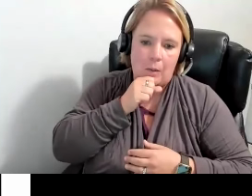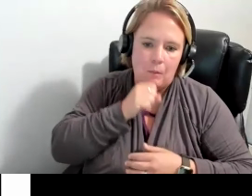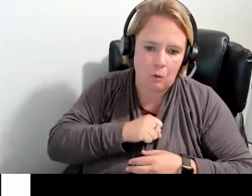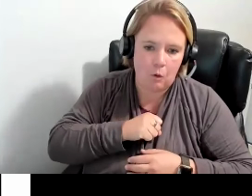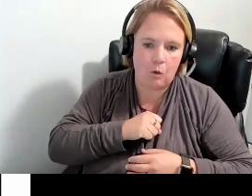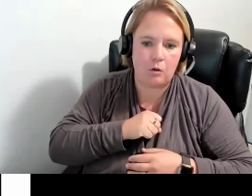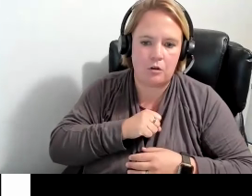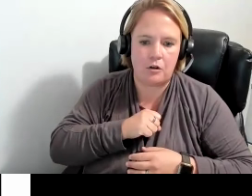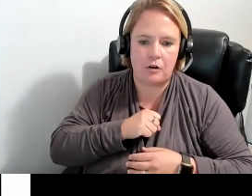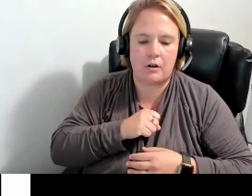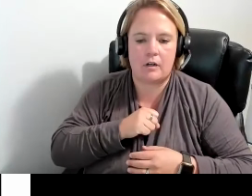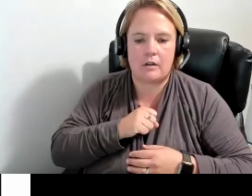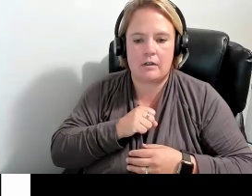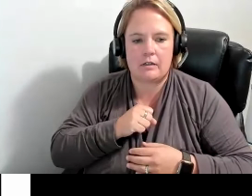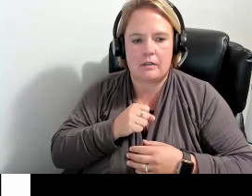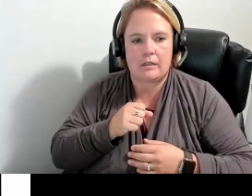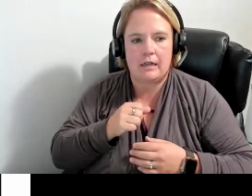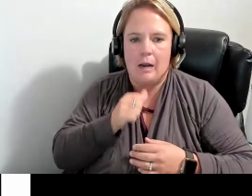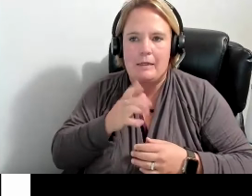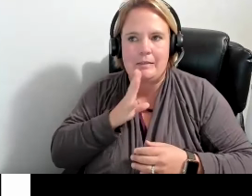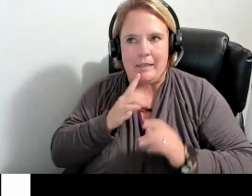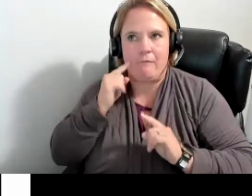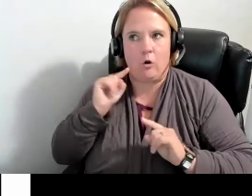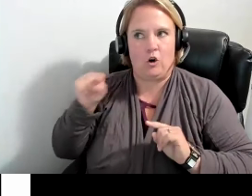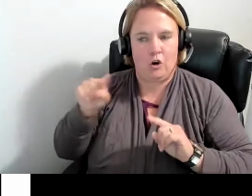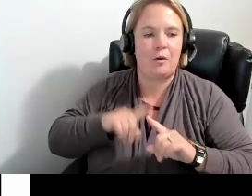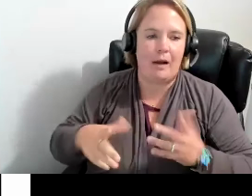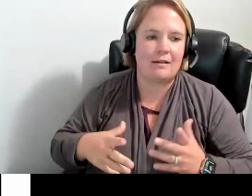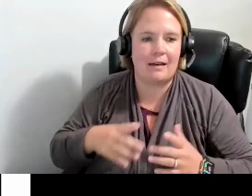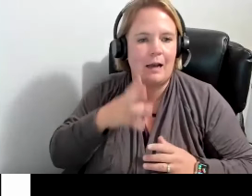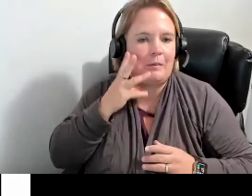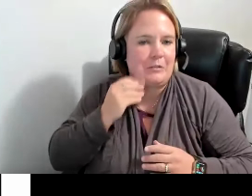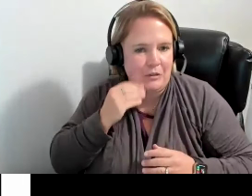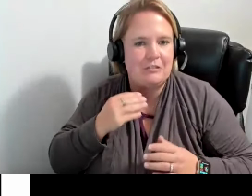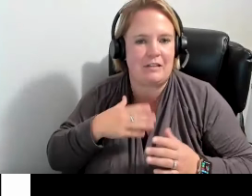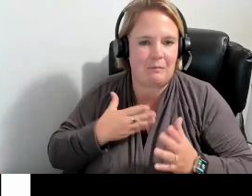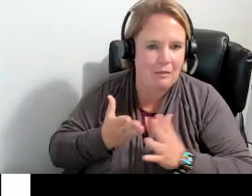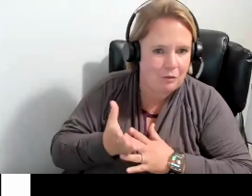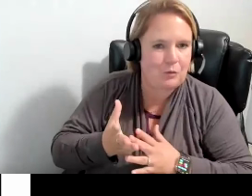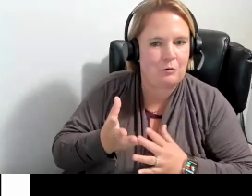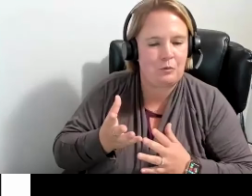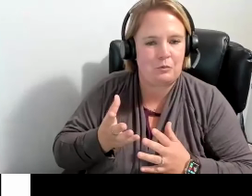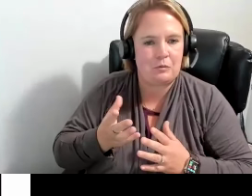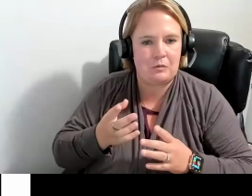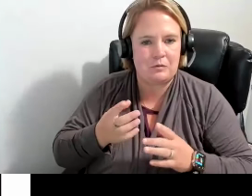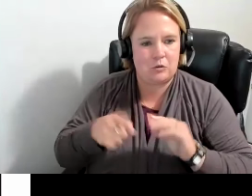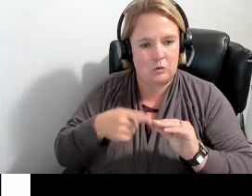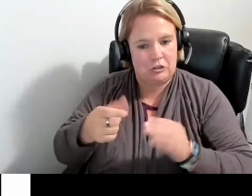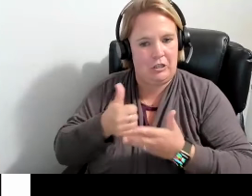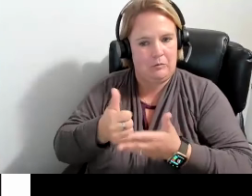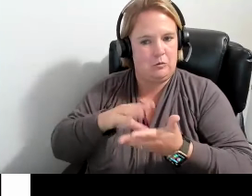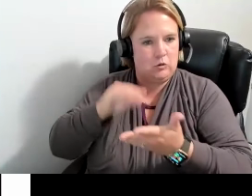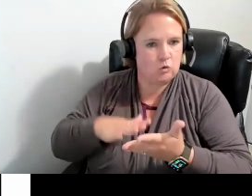talked about that, so I'm not speaking for her. But it's been really great having her because when she helps our students